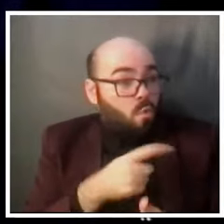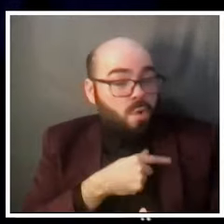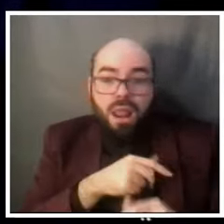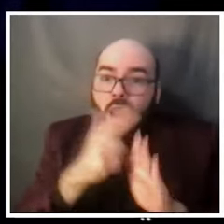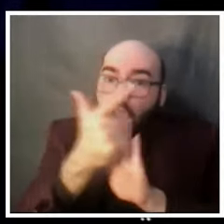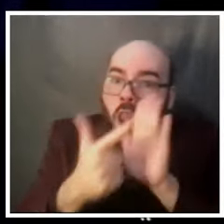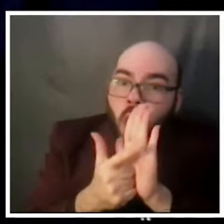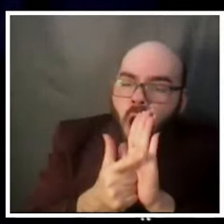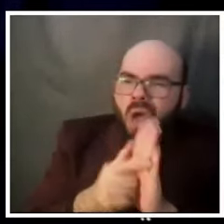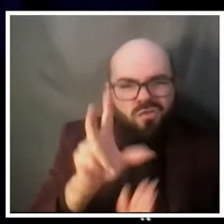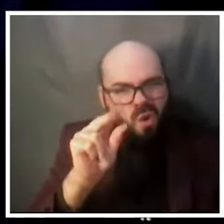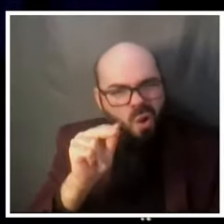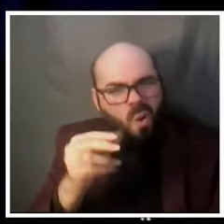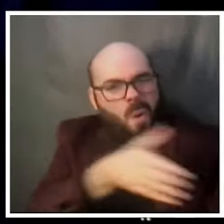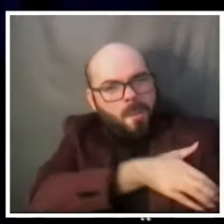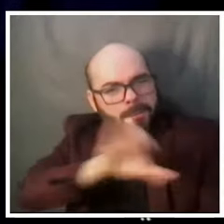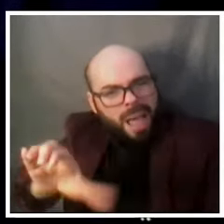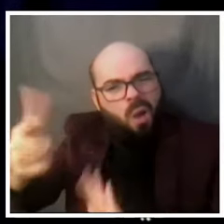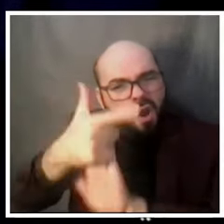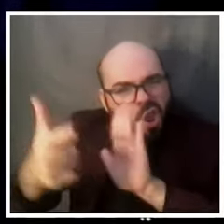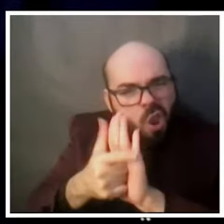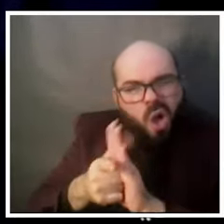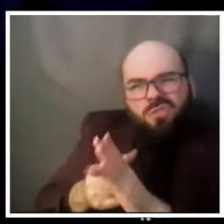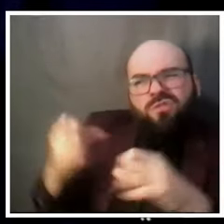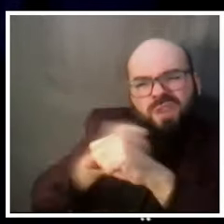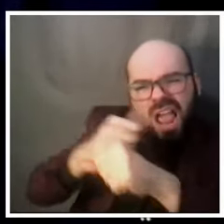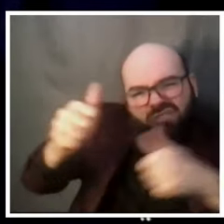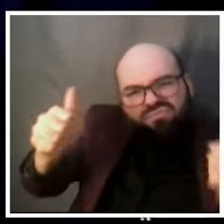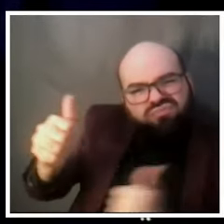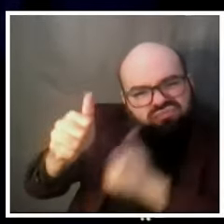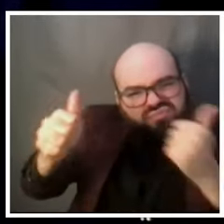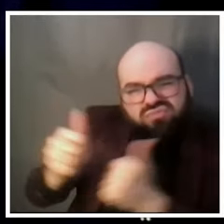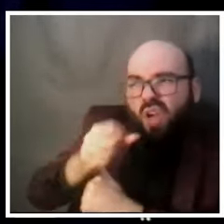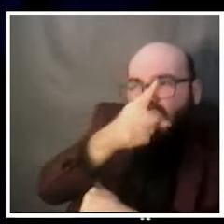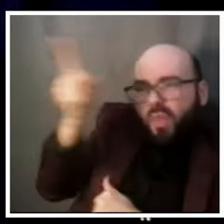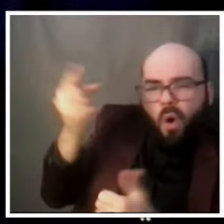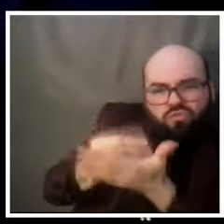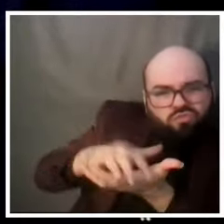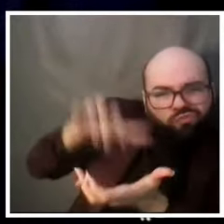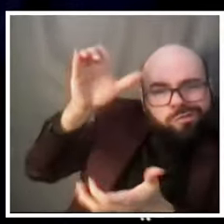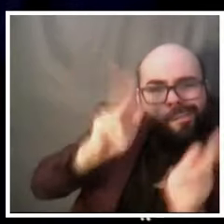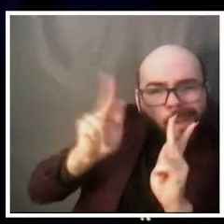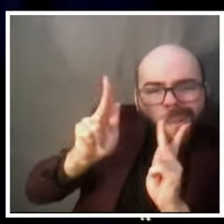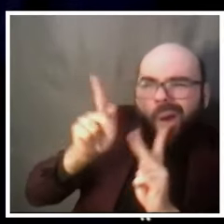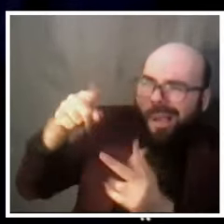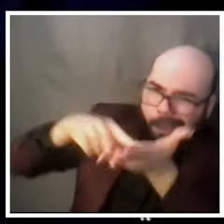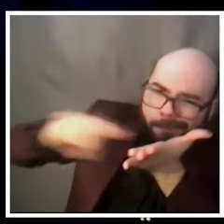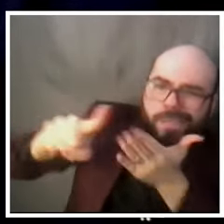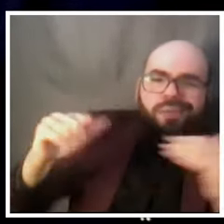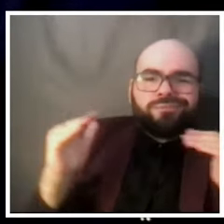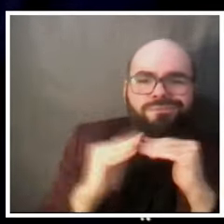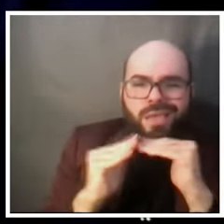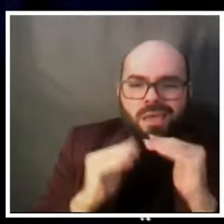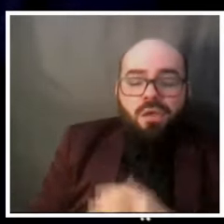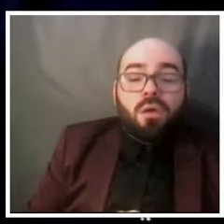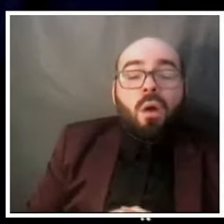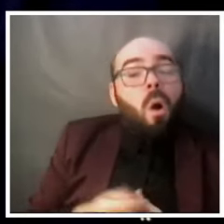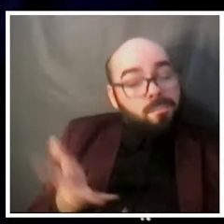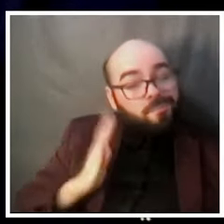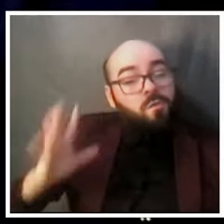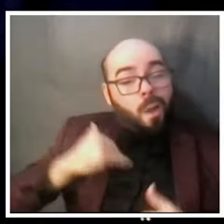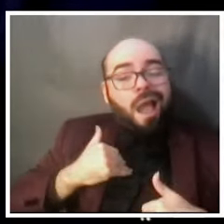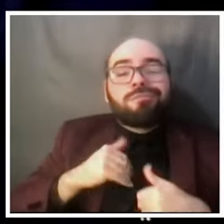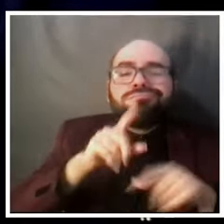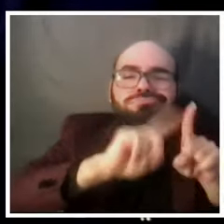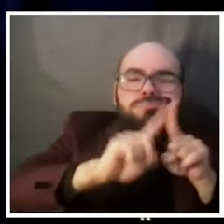what? It's amazing how we had passed legislation increasing the number of auditors. Guess who